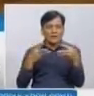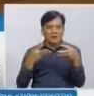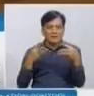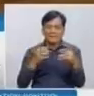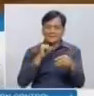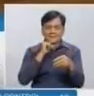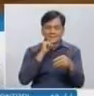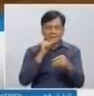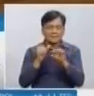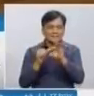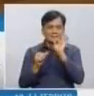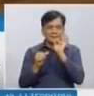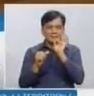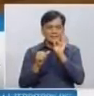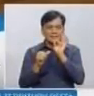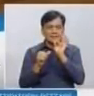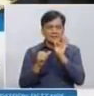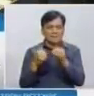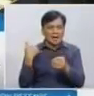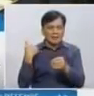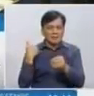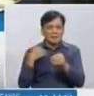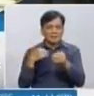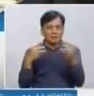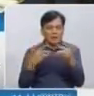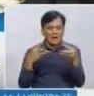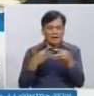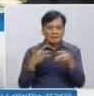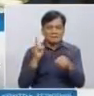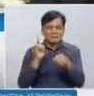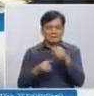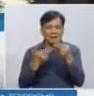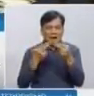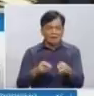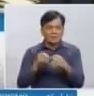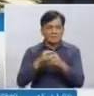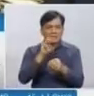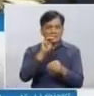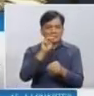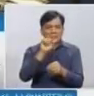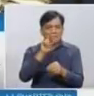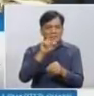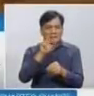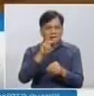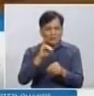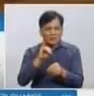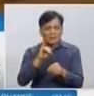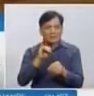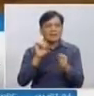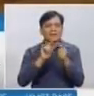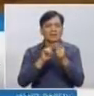an option. We have been through the catastrophe in Marawi. We have seen the